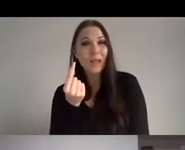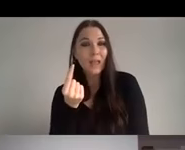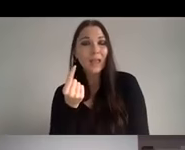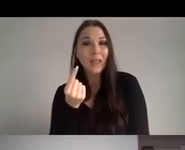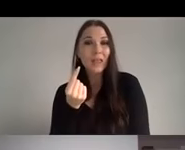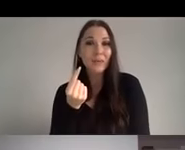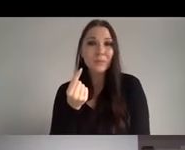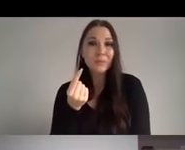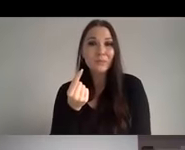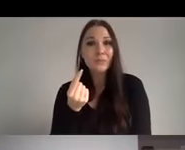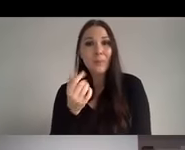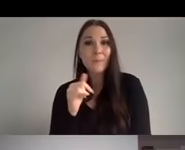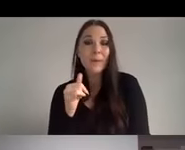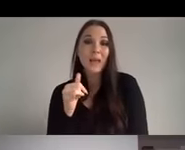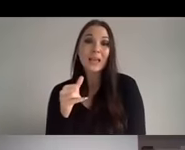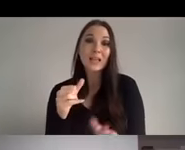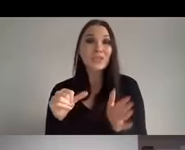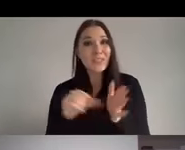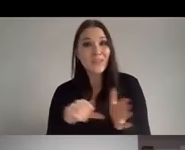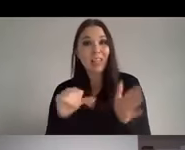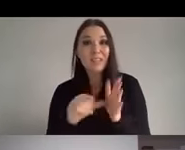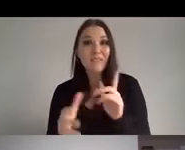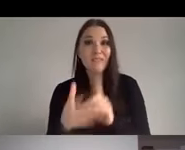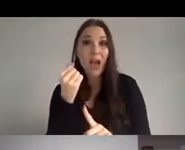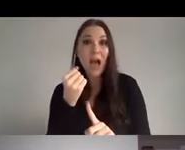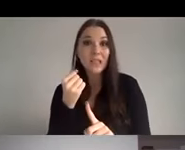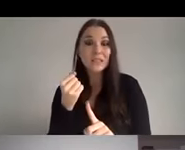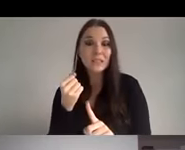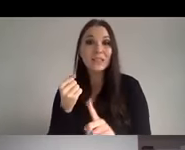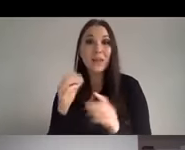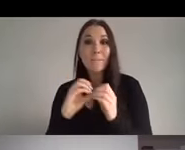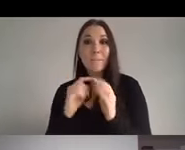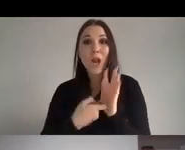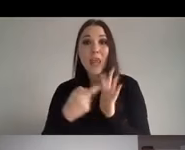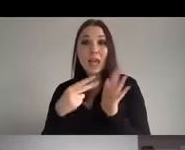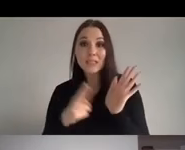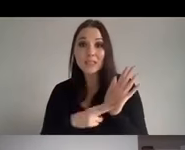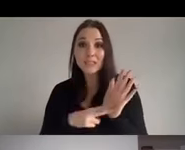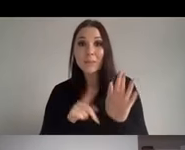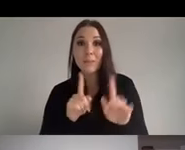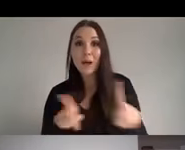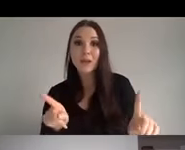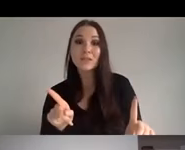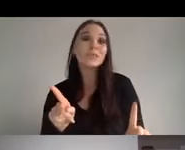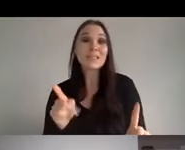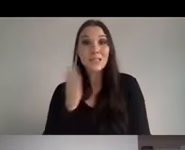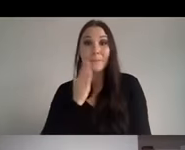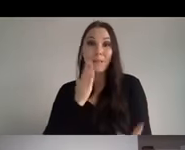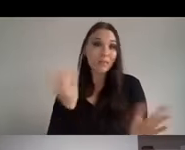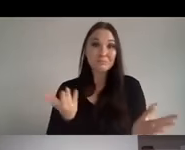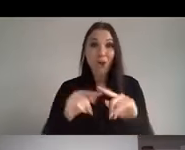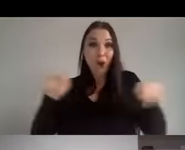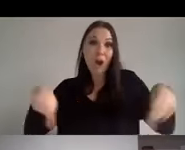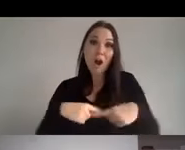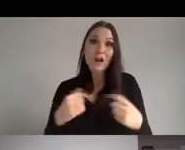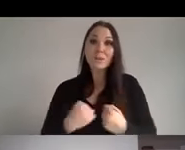to Adam. It's very hard or much harder to find in Munich or Berlin, but not really sure. So this was simply our decision. We